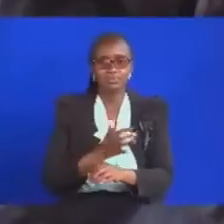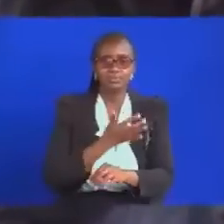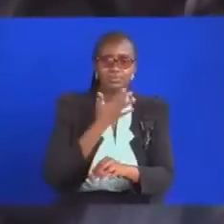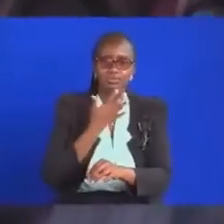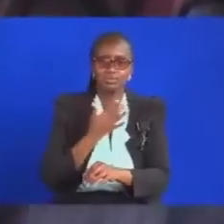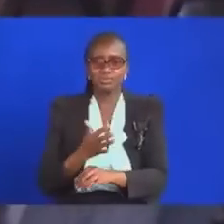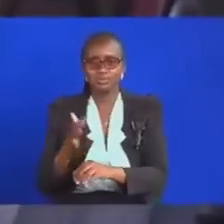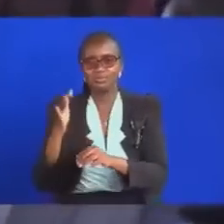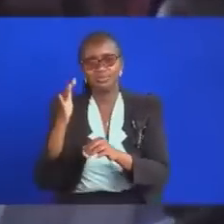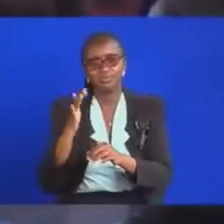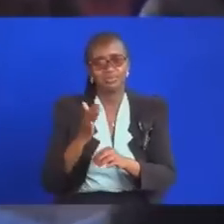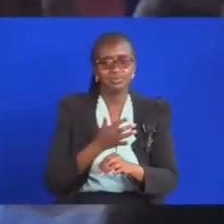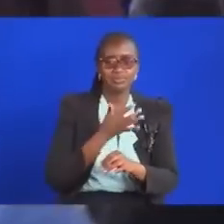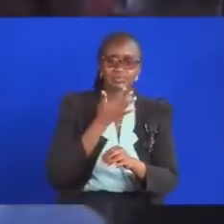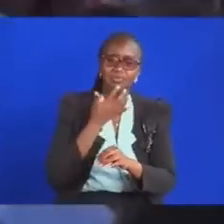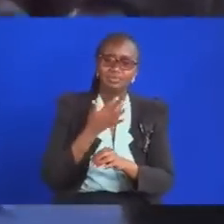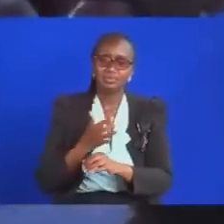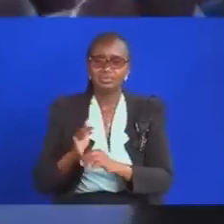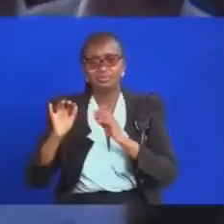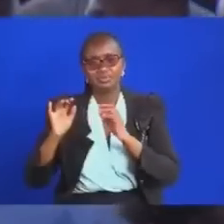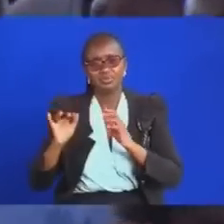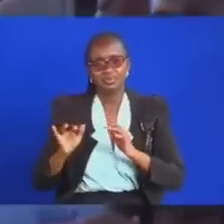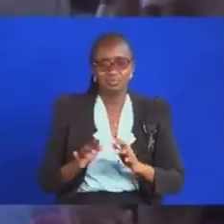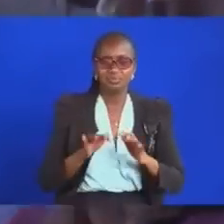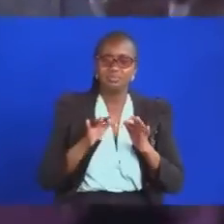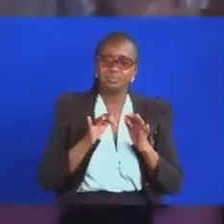the cry of my heart.